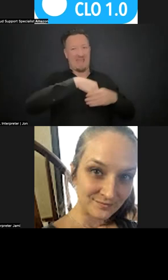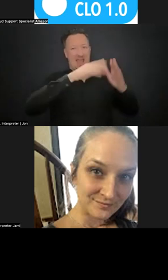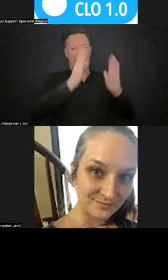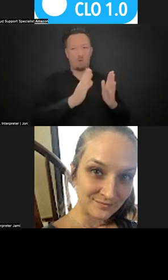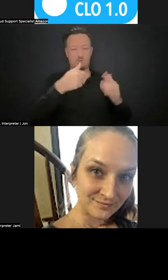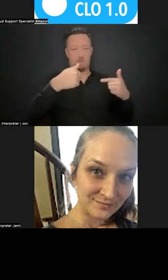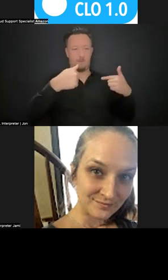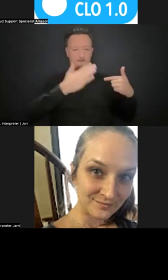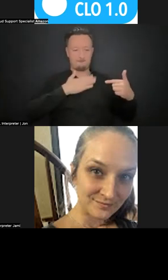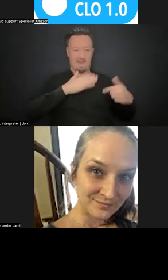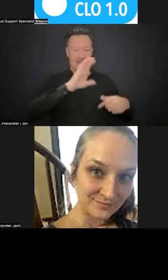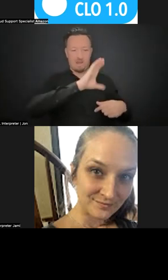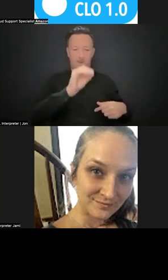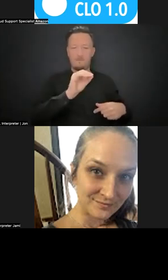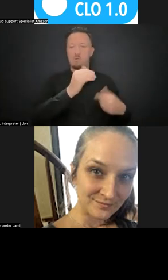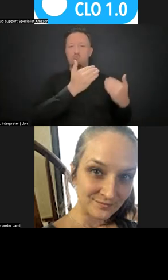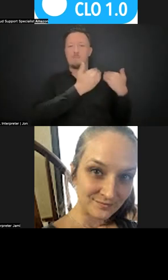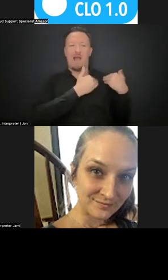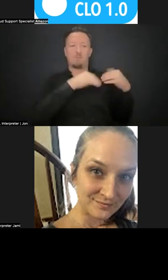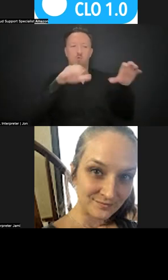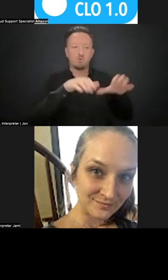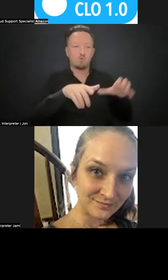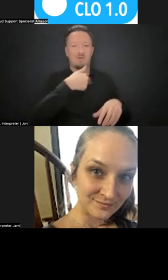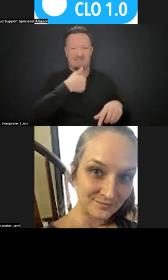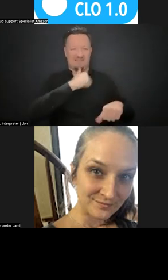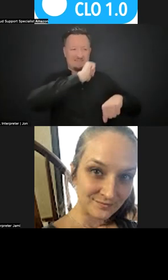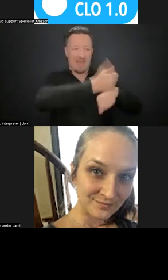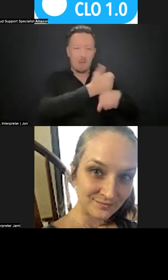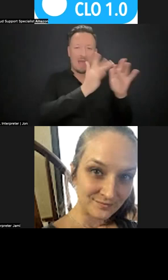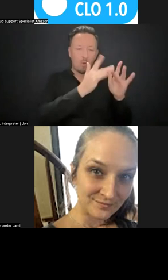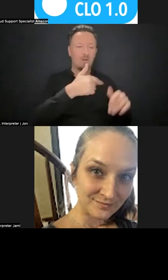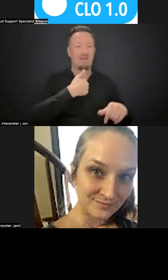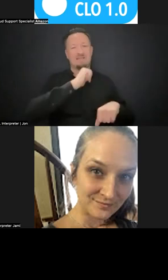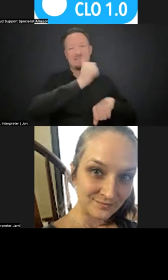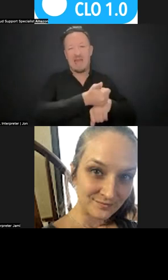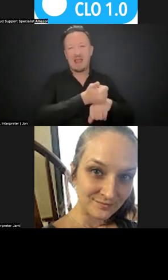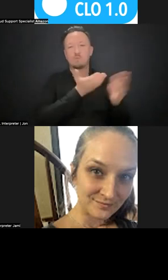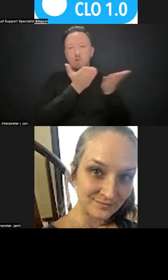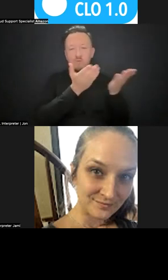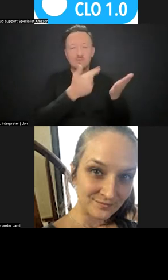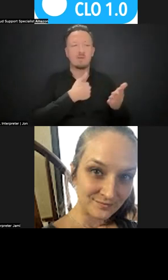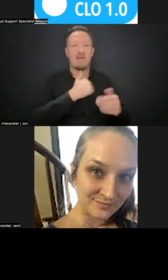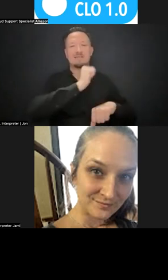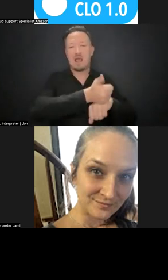You define the network, storage, server, any